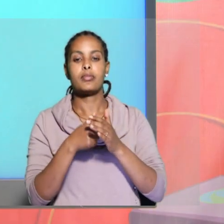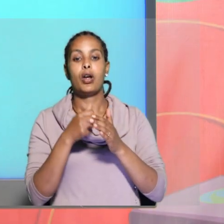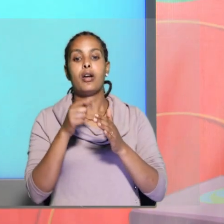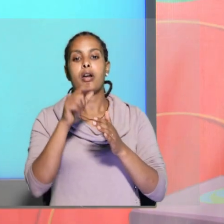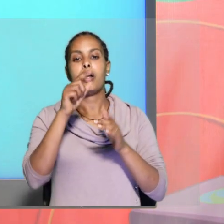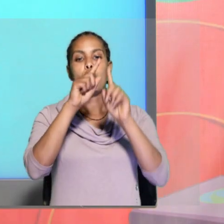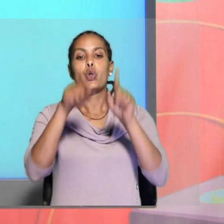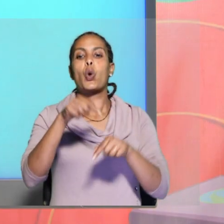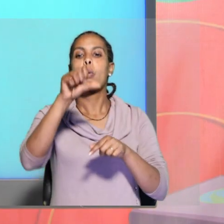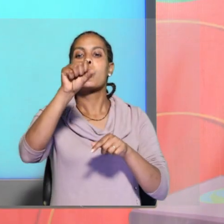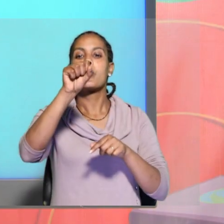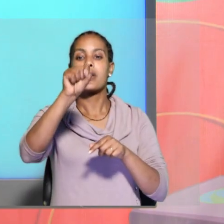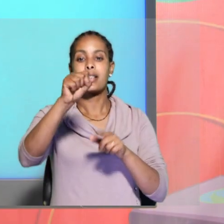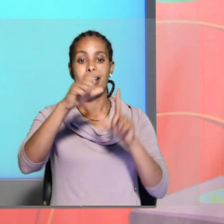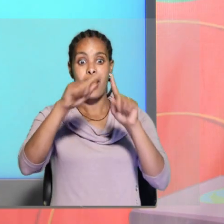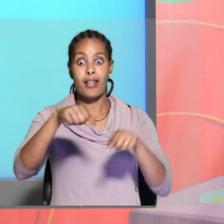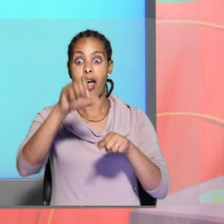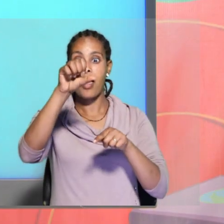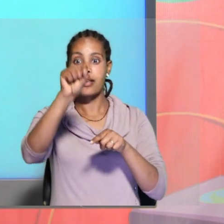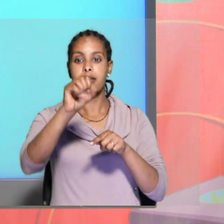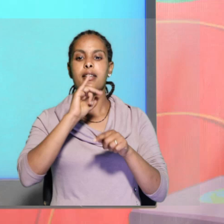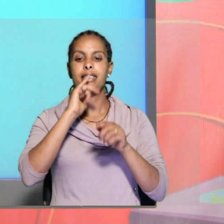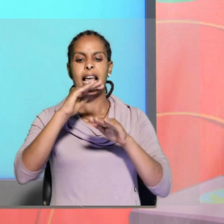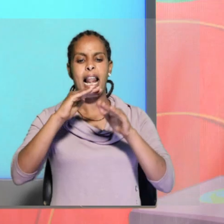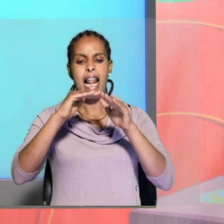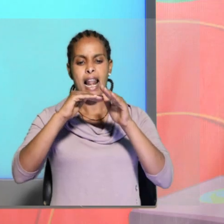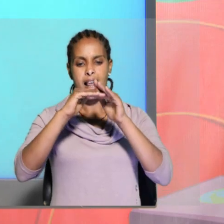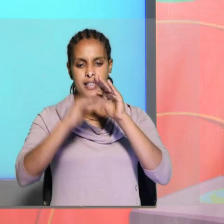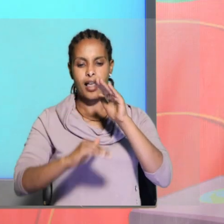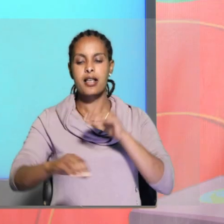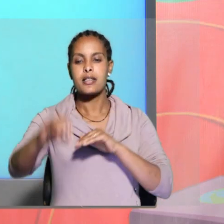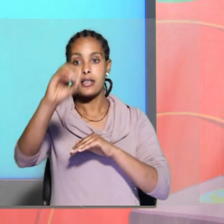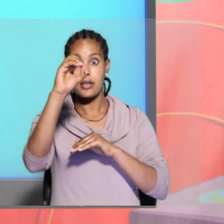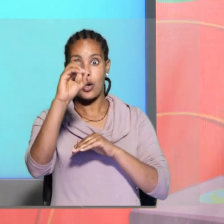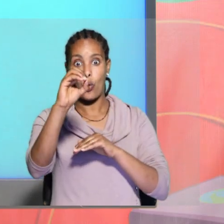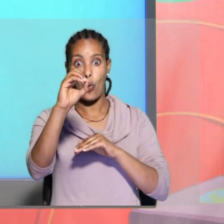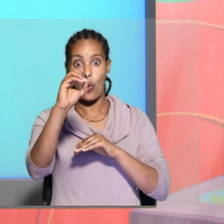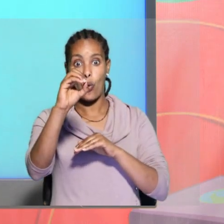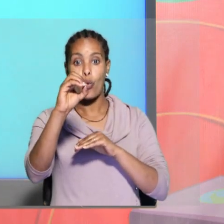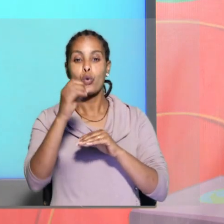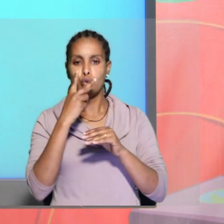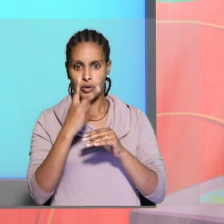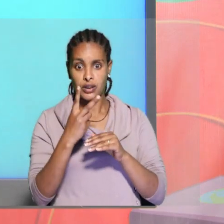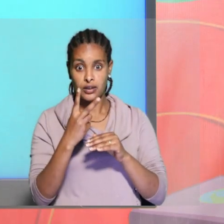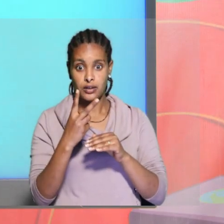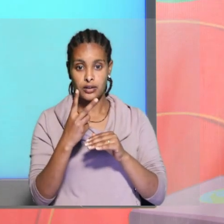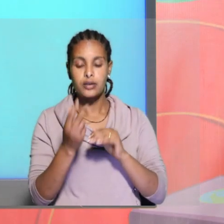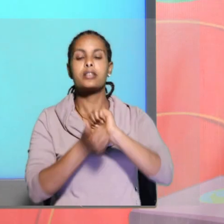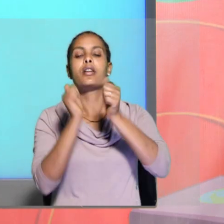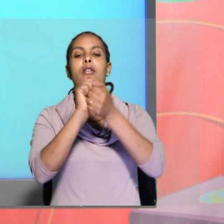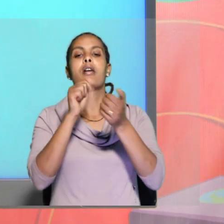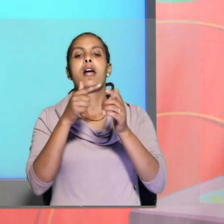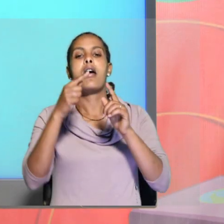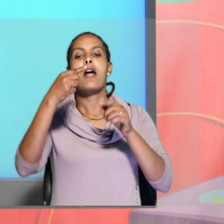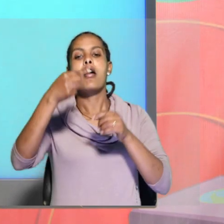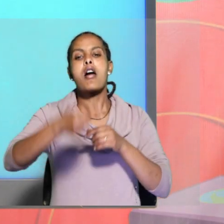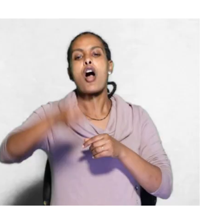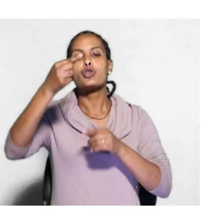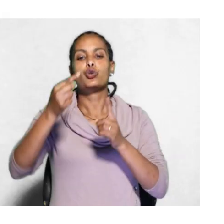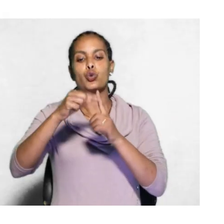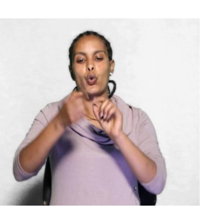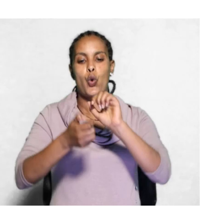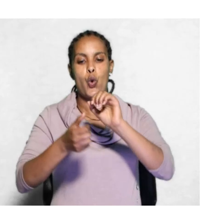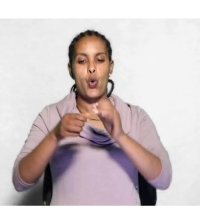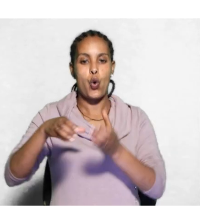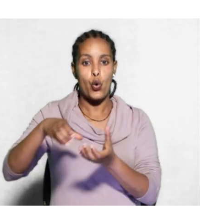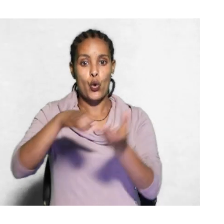Entropy change delta S is less than 0. You see the change from gas to liquid.